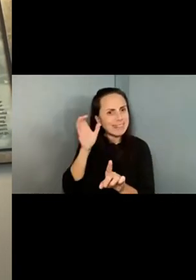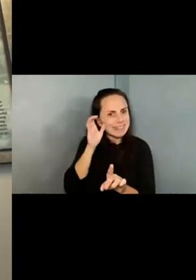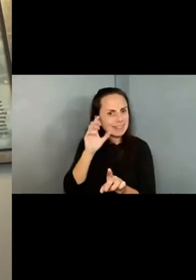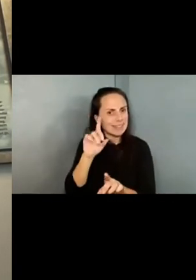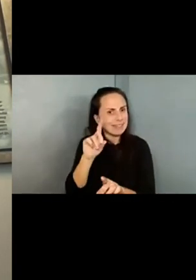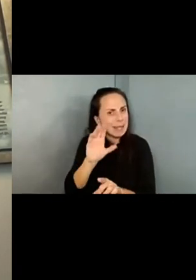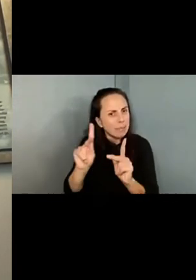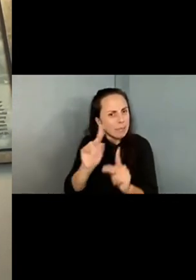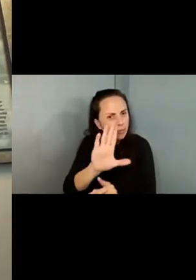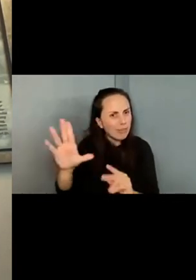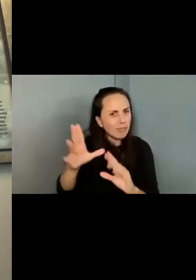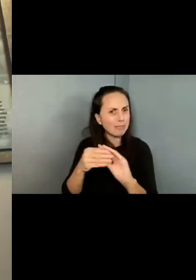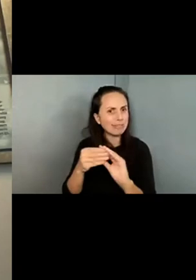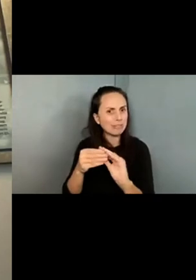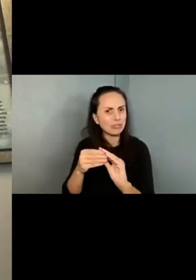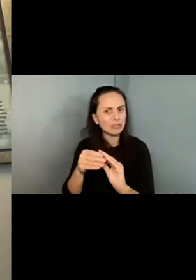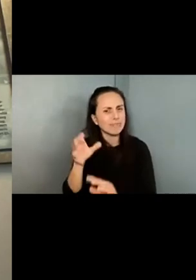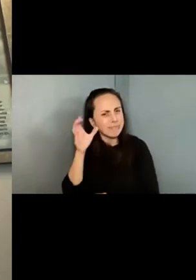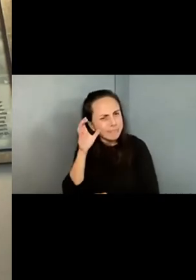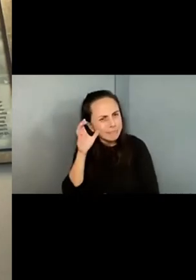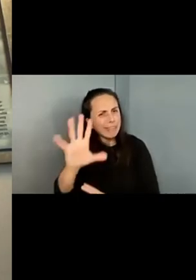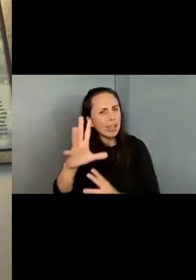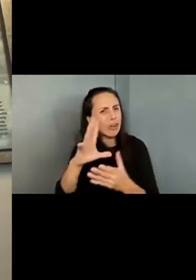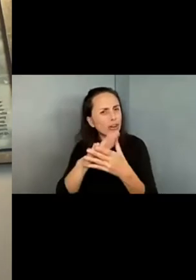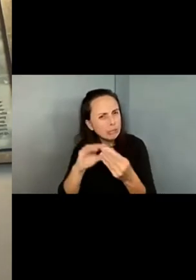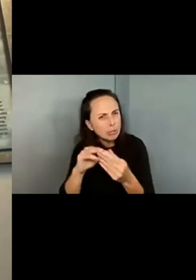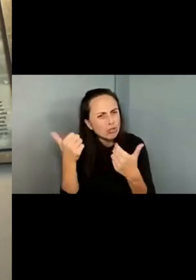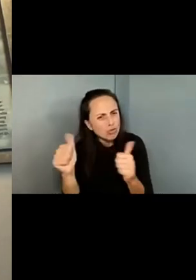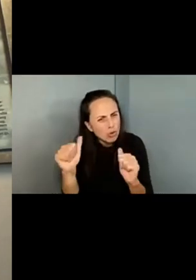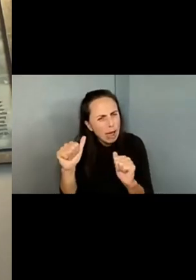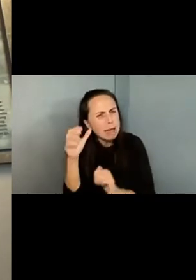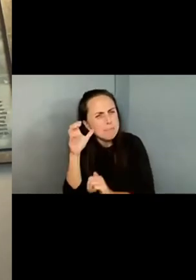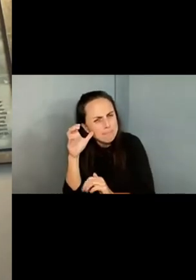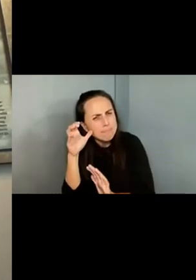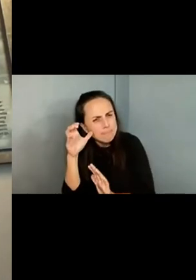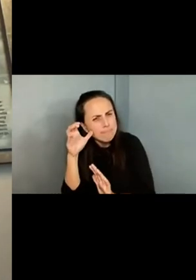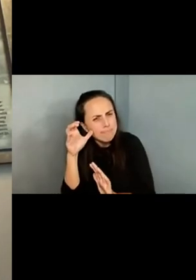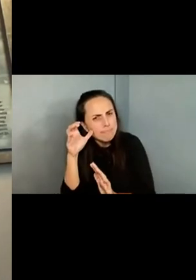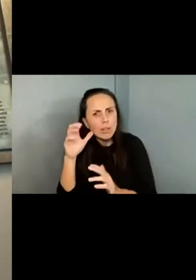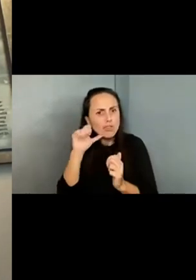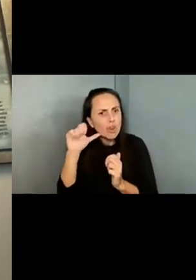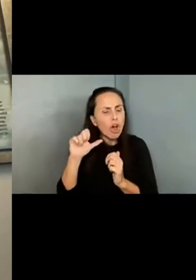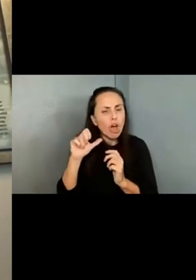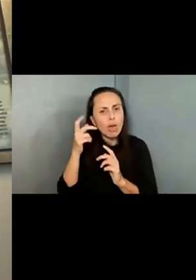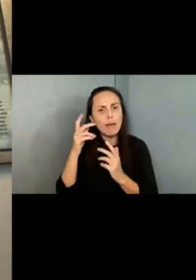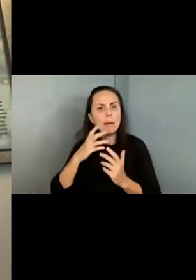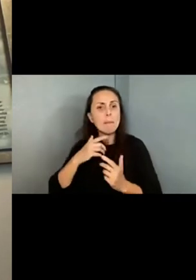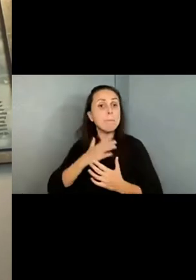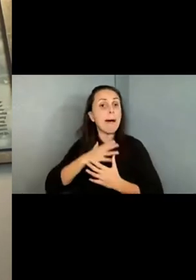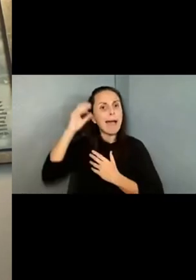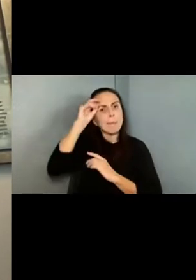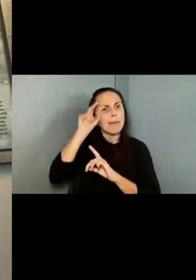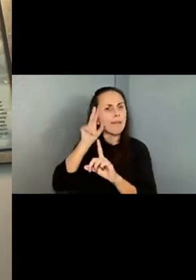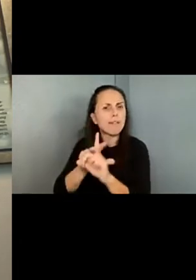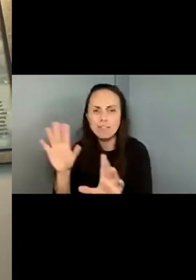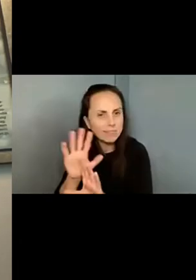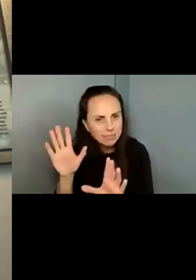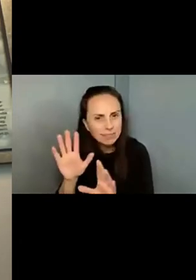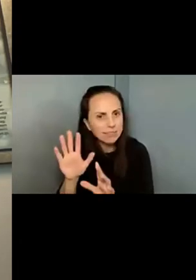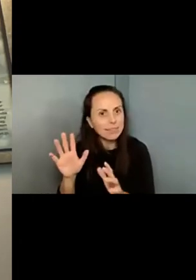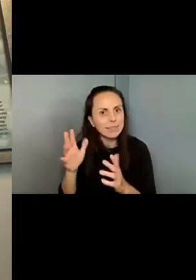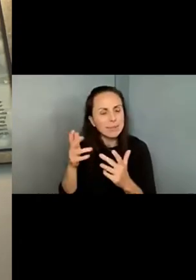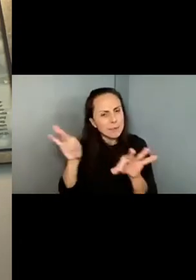people tell you about our experience and try extra hard, please, not to misapply what we share to ends that we do not